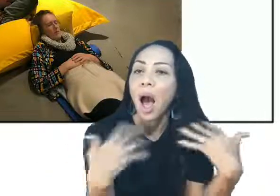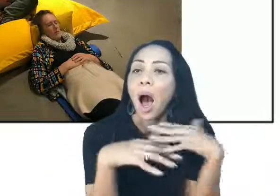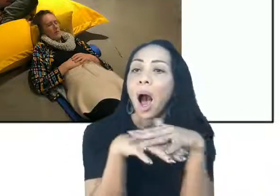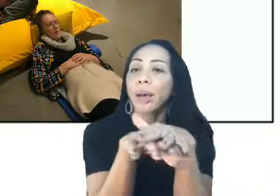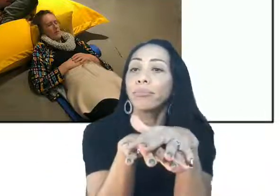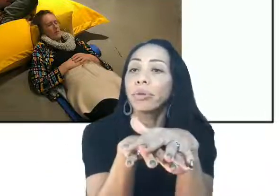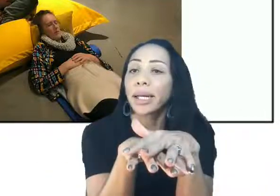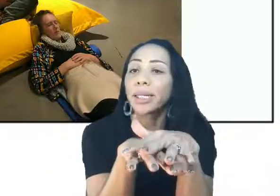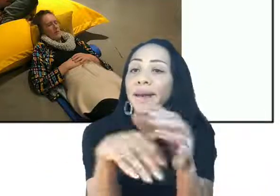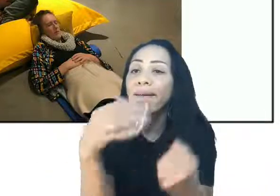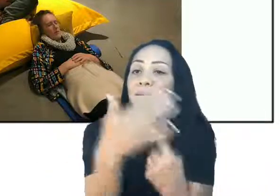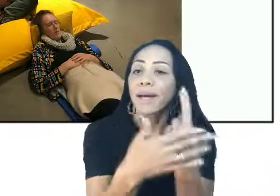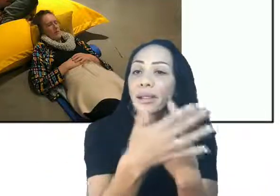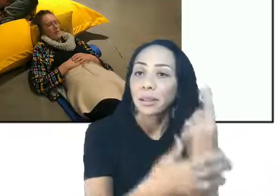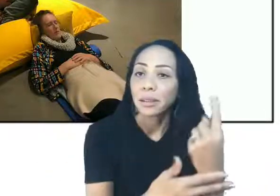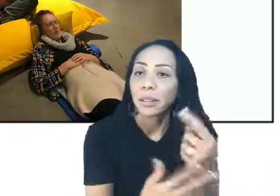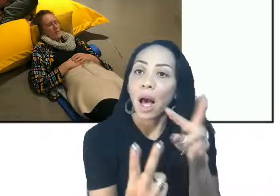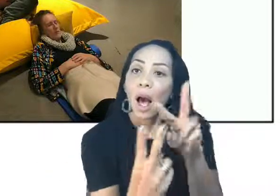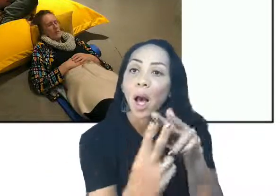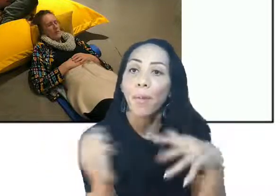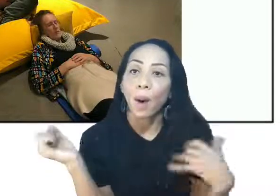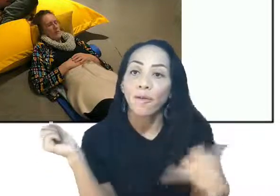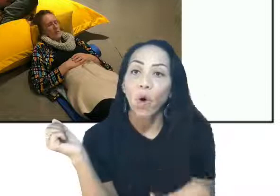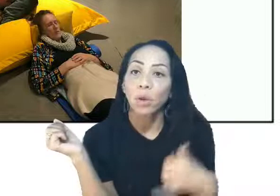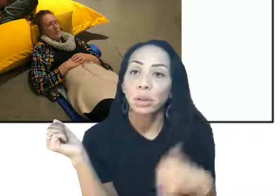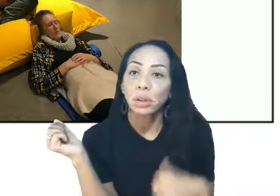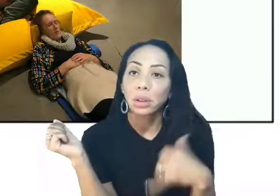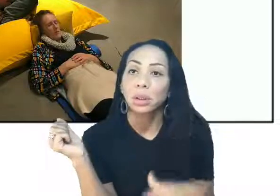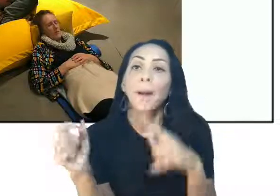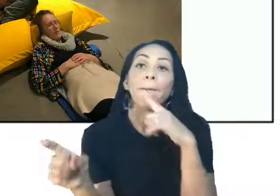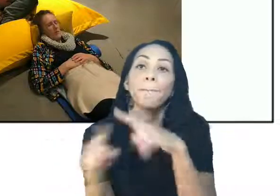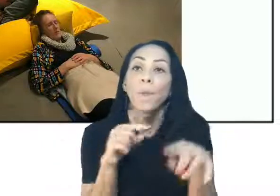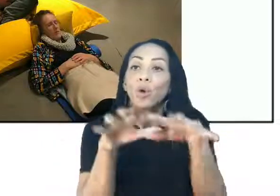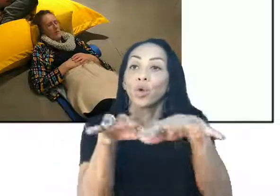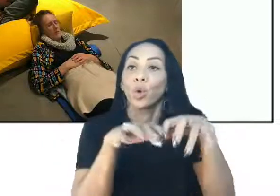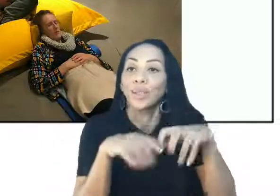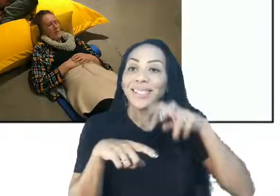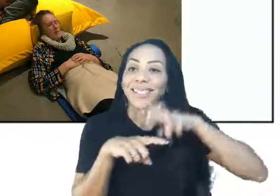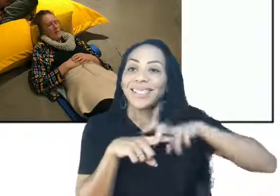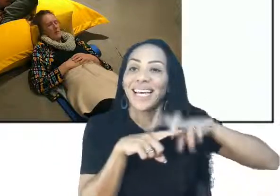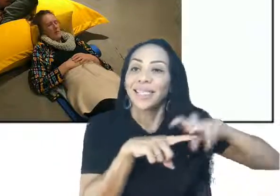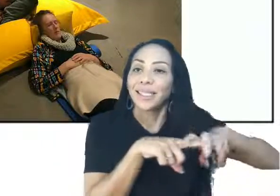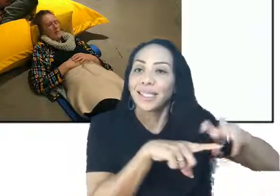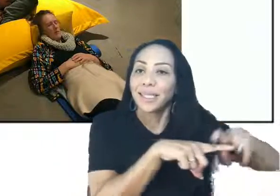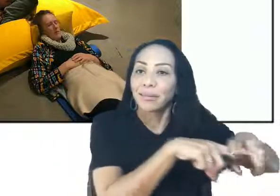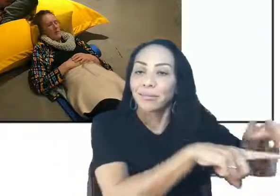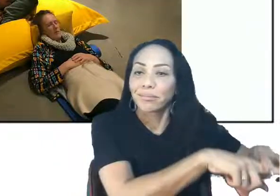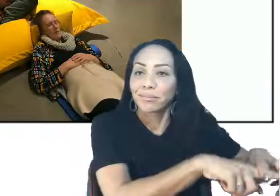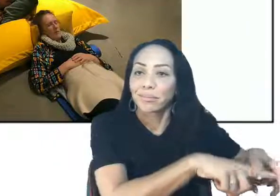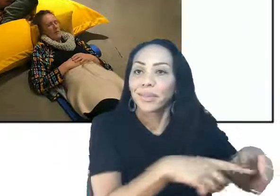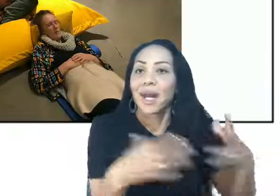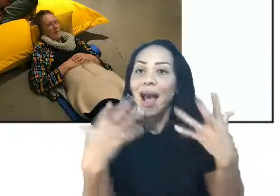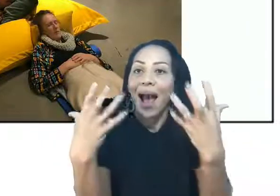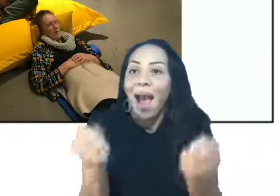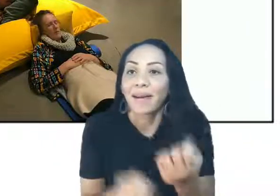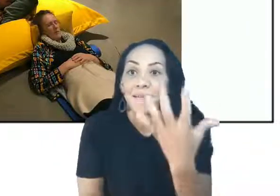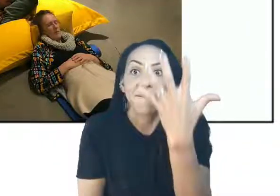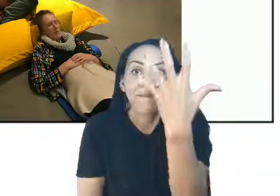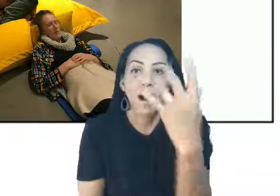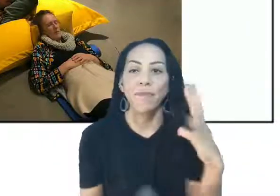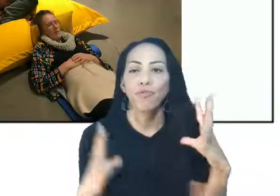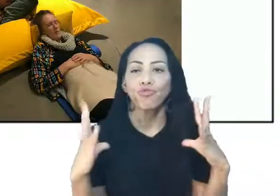concerts, most of the audience were sitting, and we created like 5 resting spots down at the front, which were